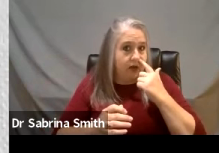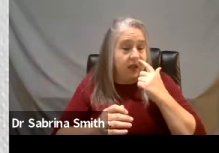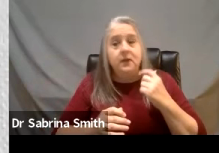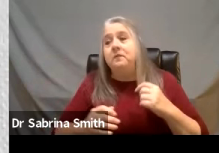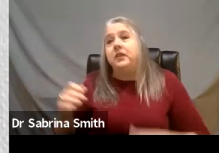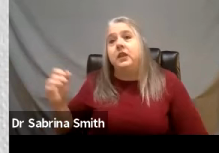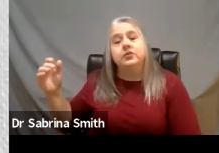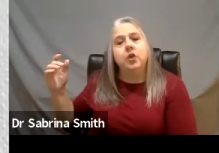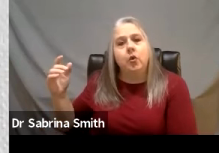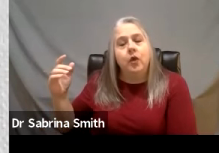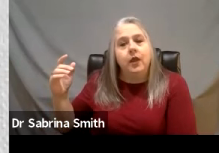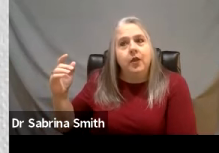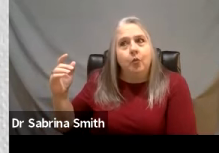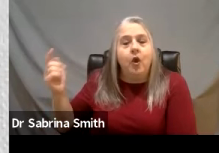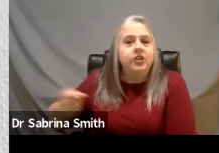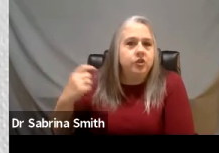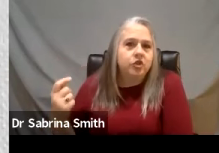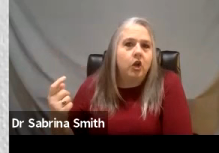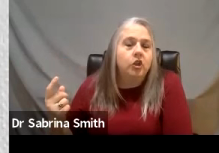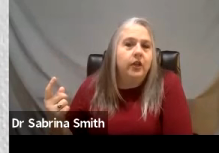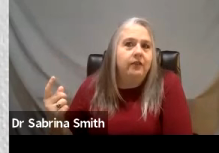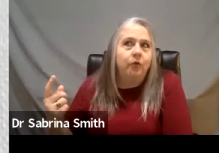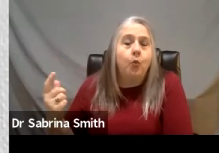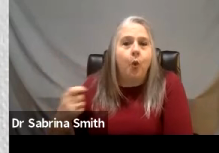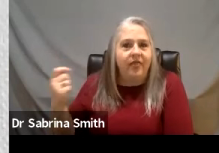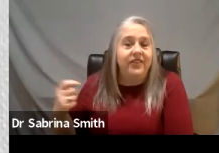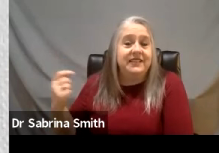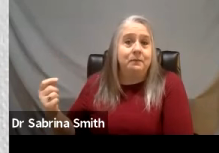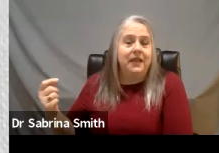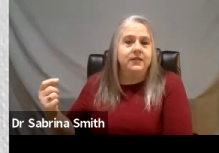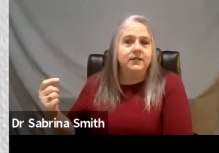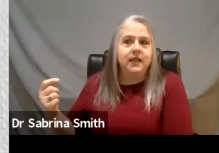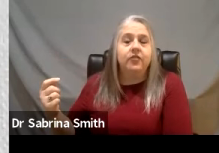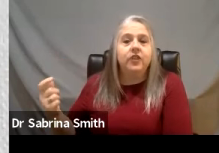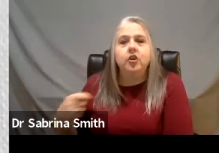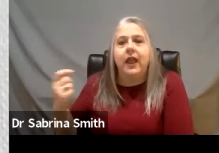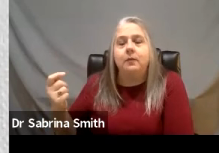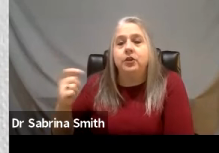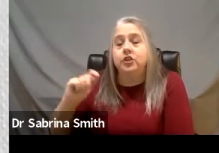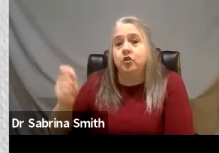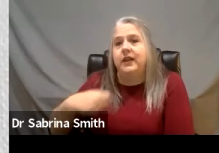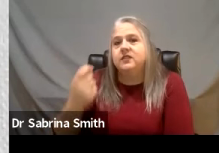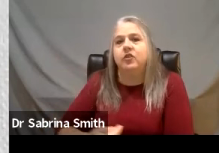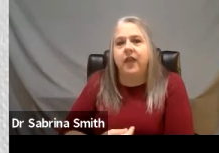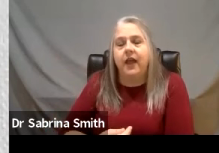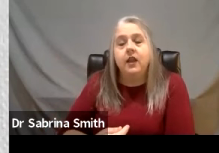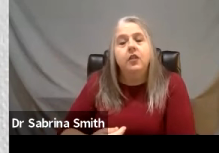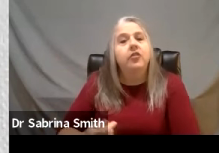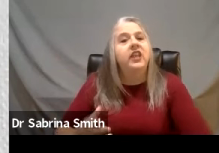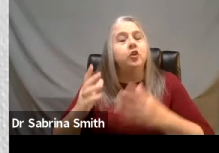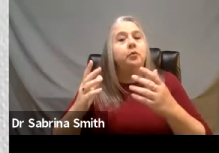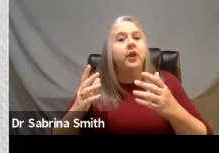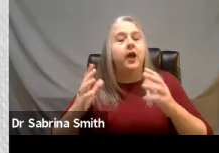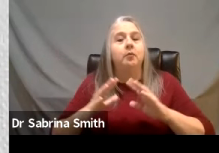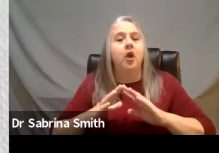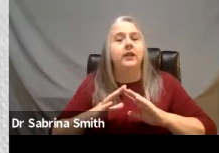out? So once you start looking for what this means, and then you're able to transfer that,